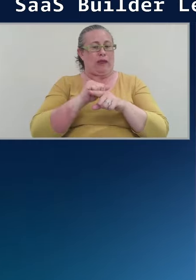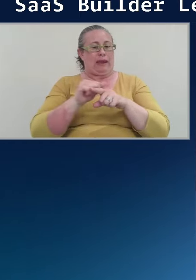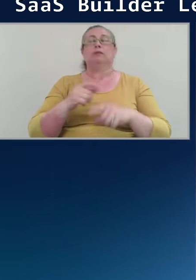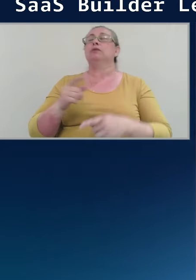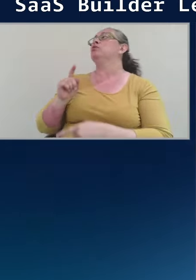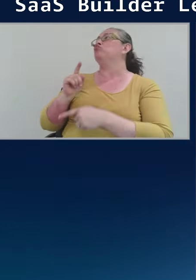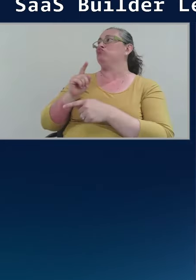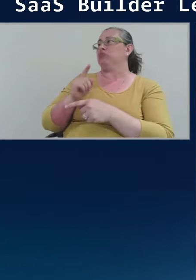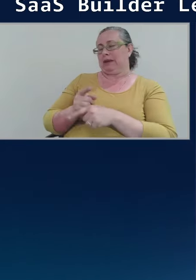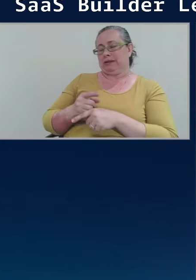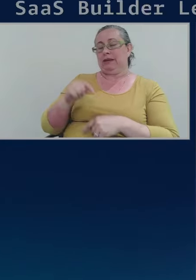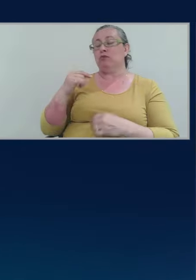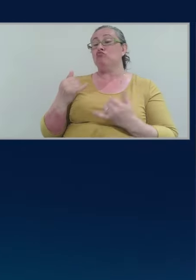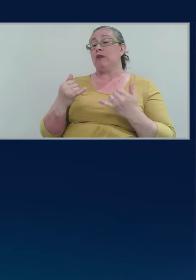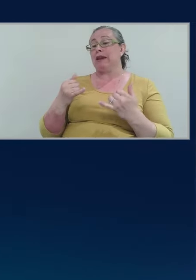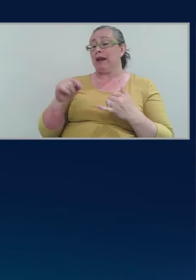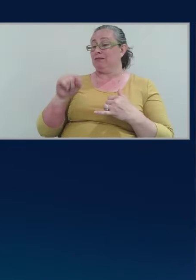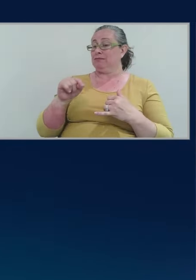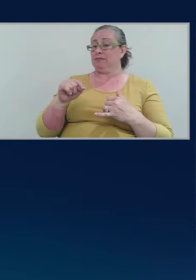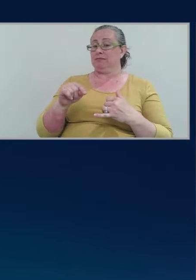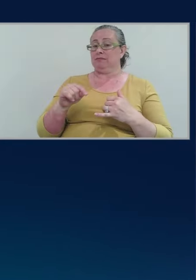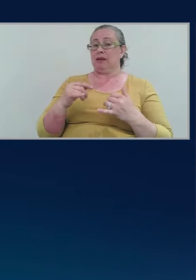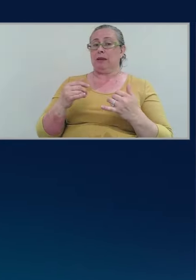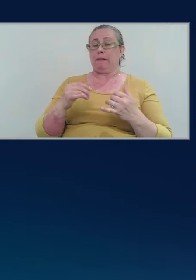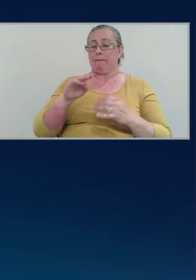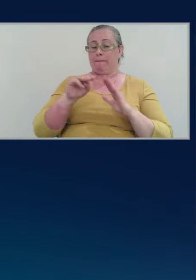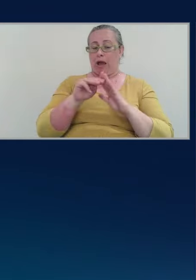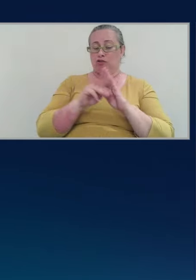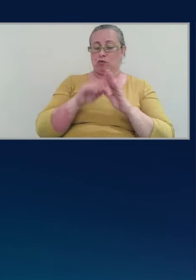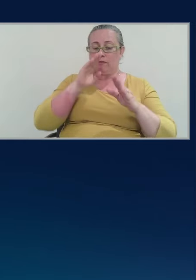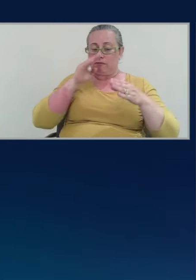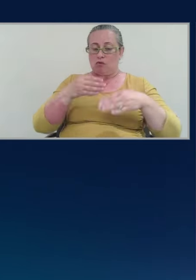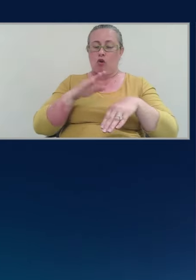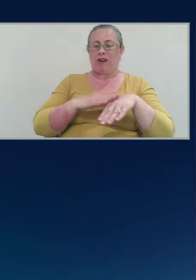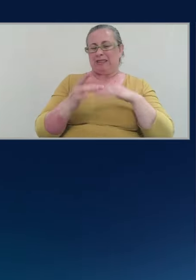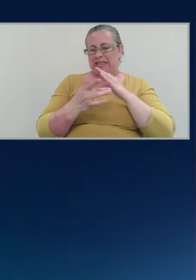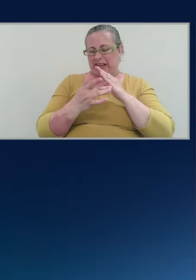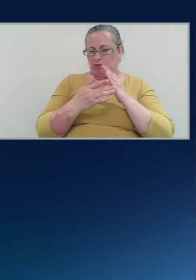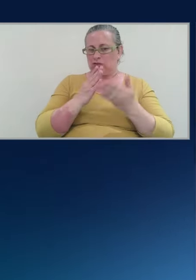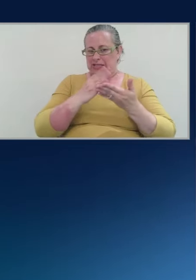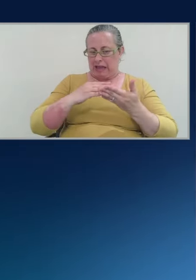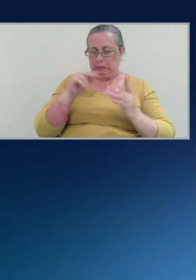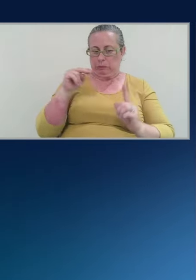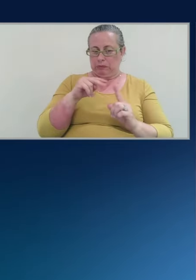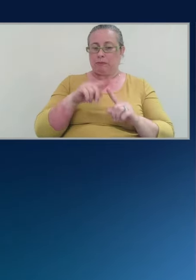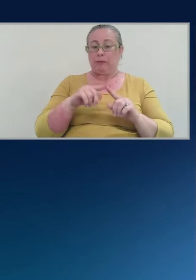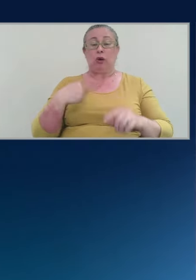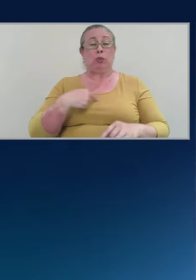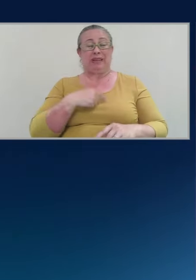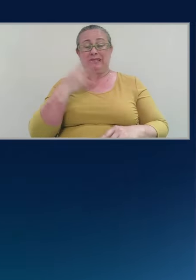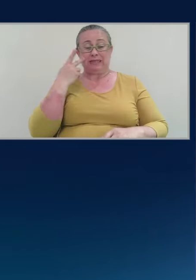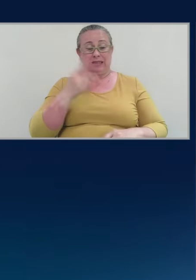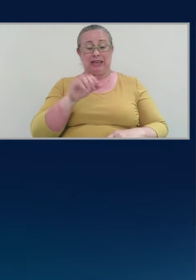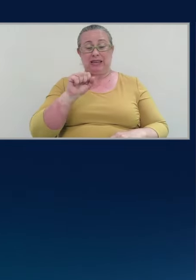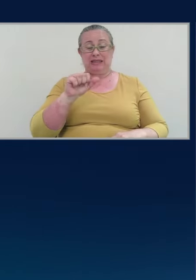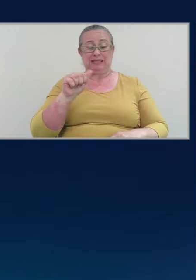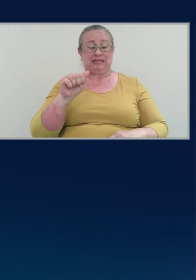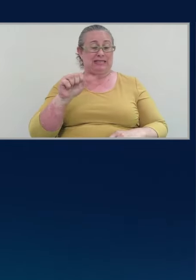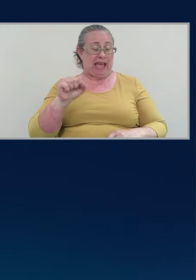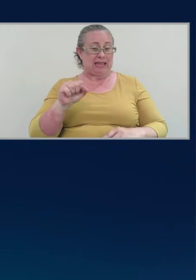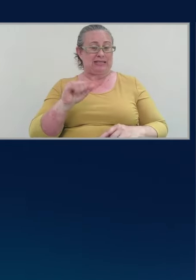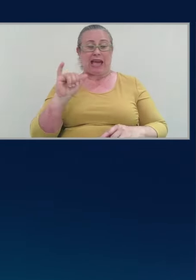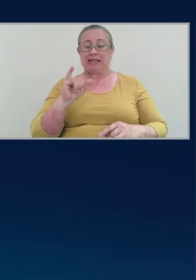right now, this particular module focuses on the technical side, but we see SaaS as a fundamental business transformation.